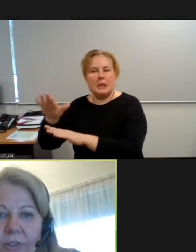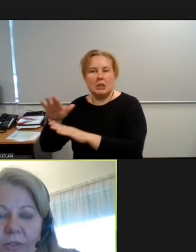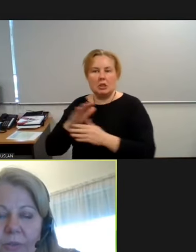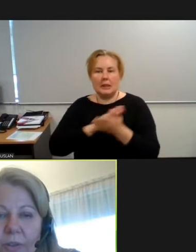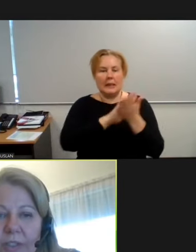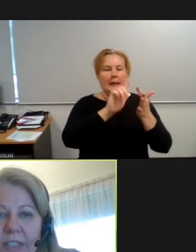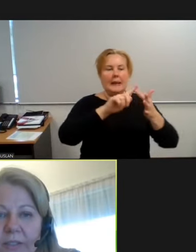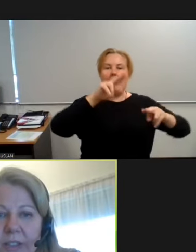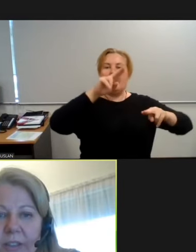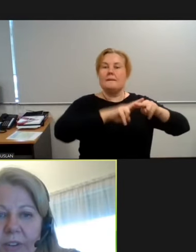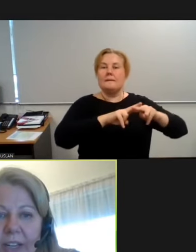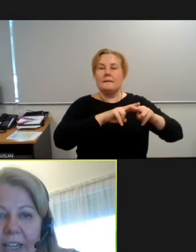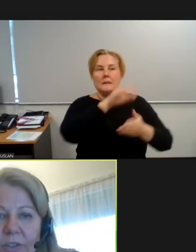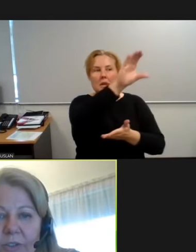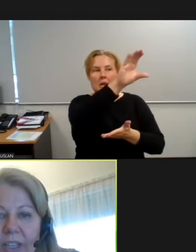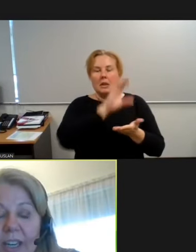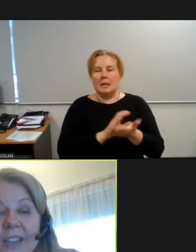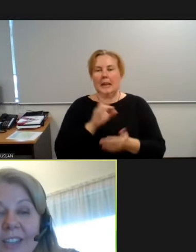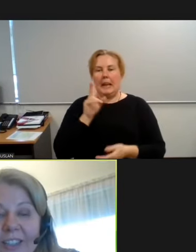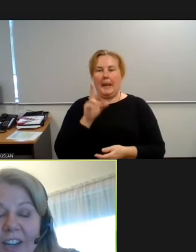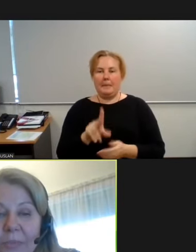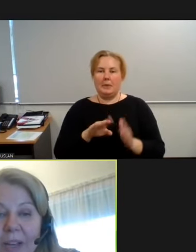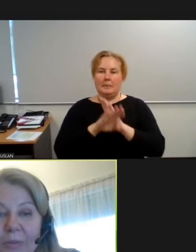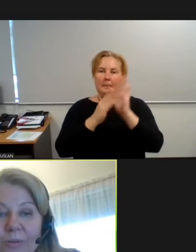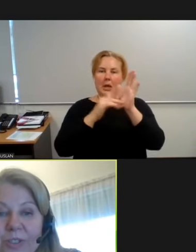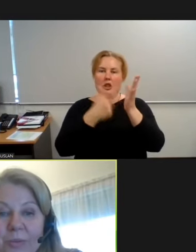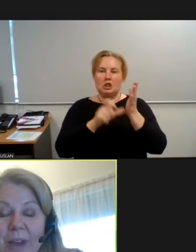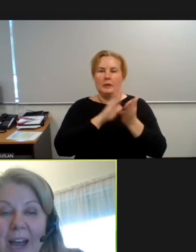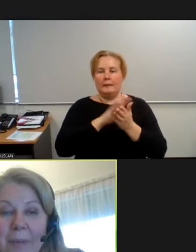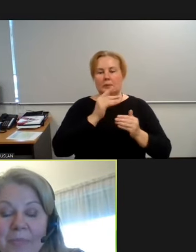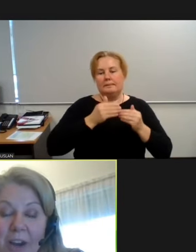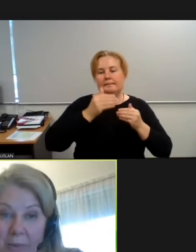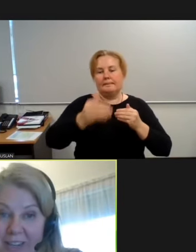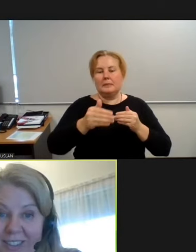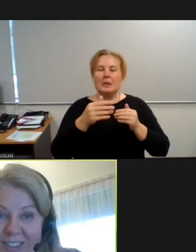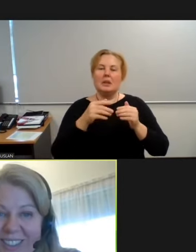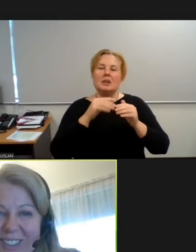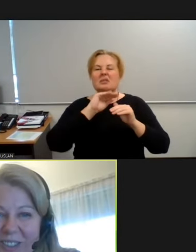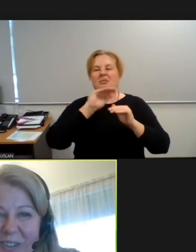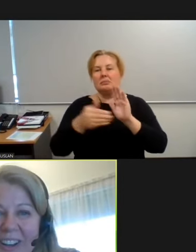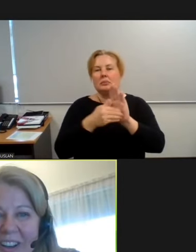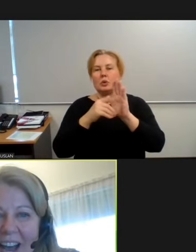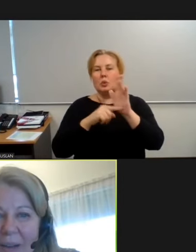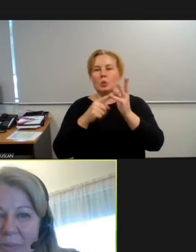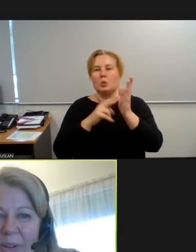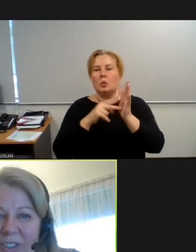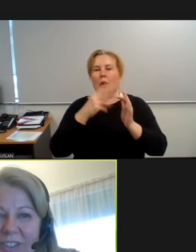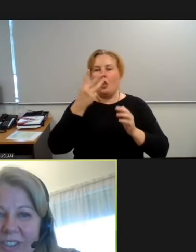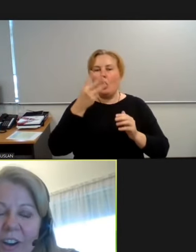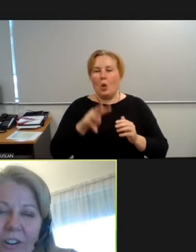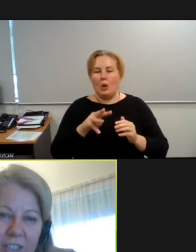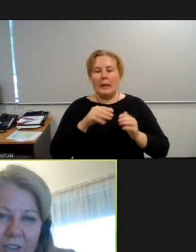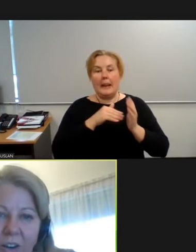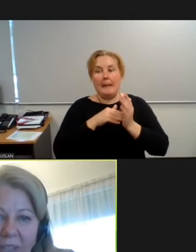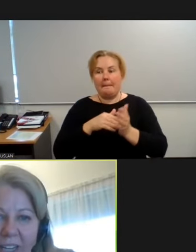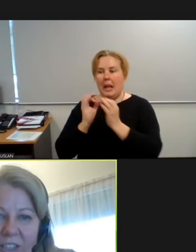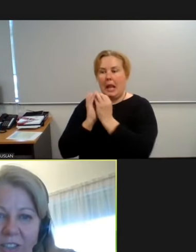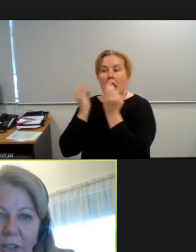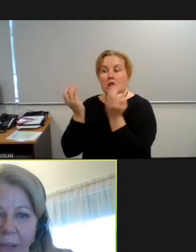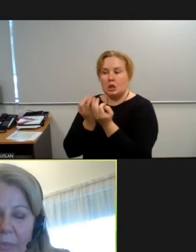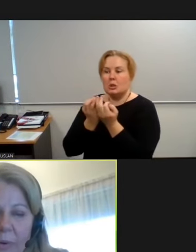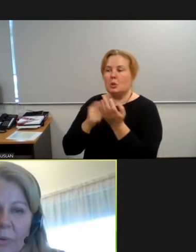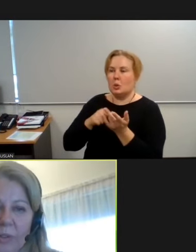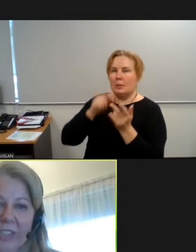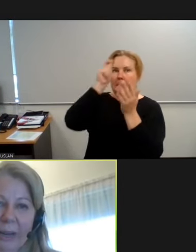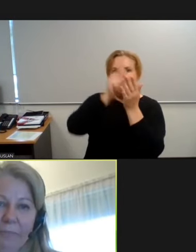March for the rest of the financial year to help people help agencies to purchase hotel accommodation